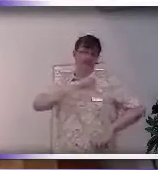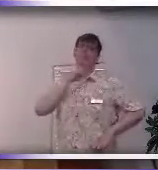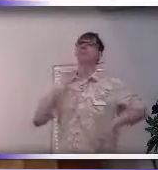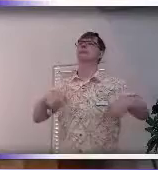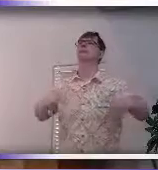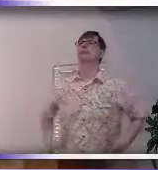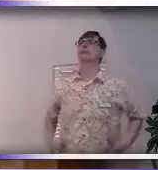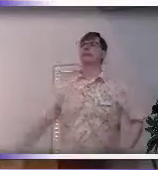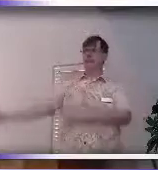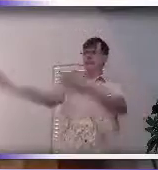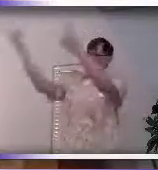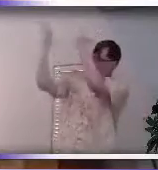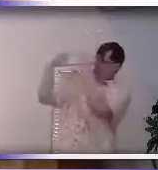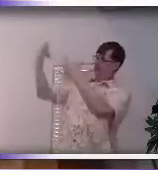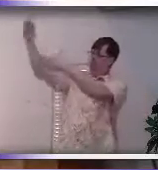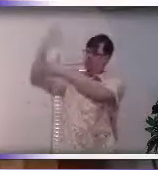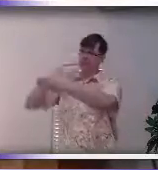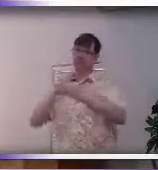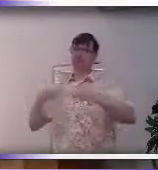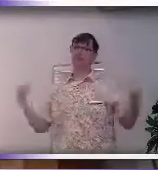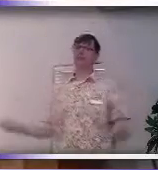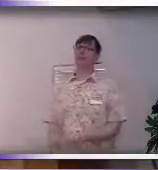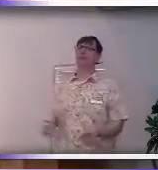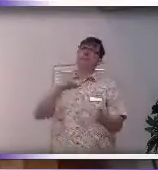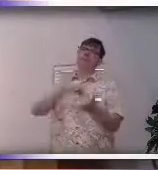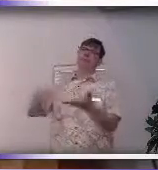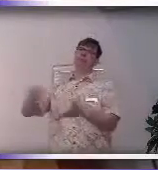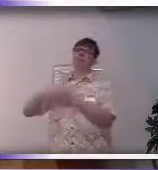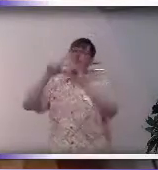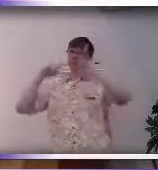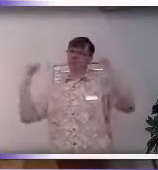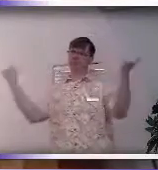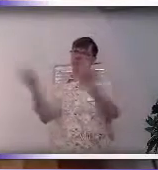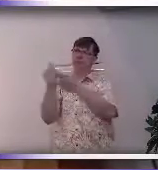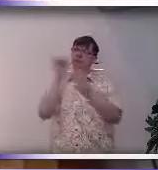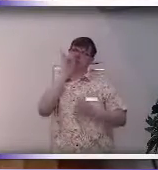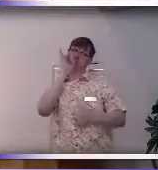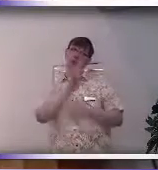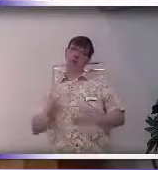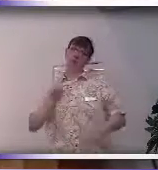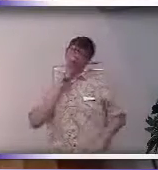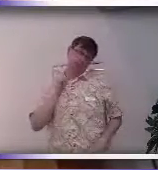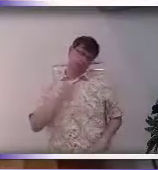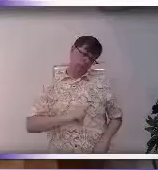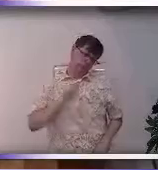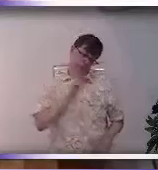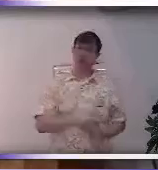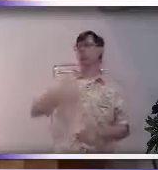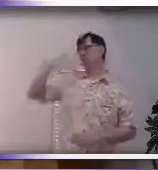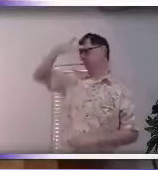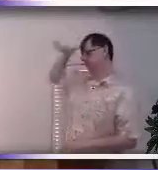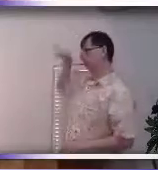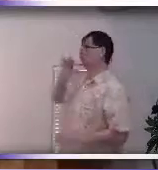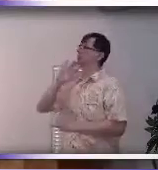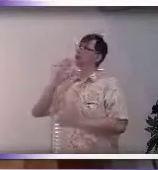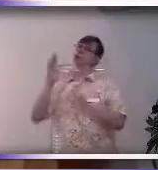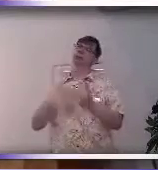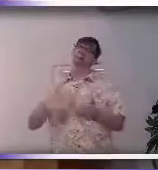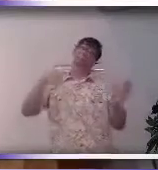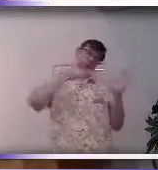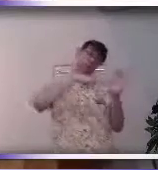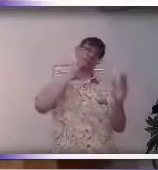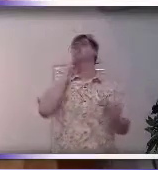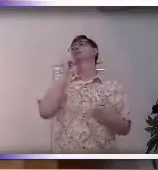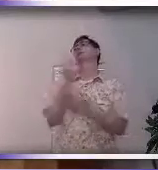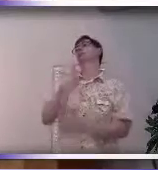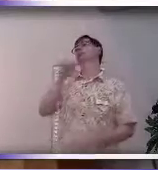come into this life and sign the sacred contract saying, okay, I'm going to be of this gender, I'm going to look like this, I'm going to have these parents,